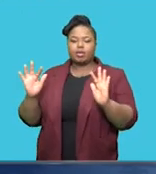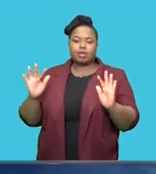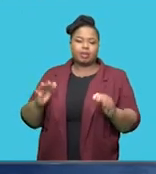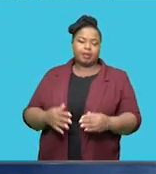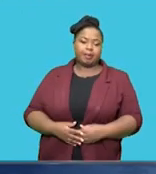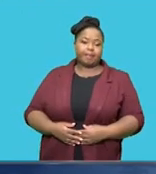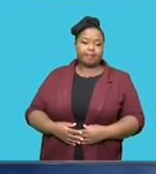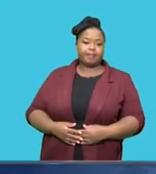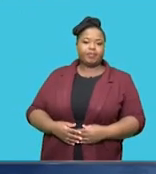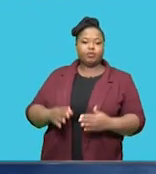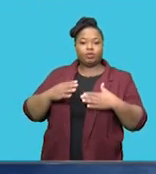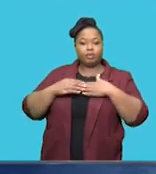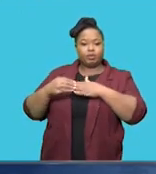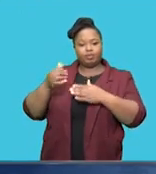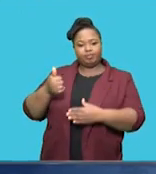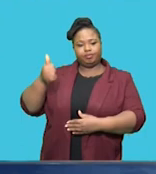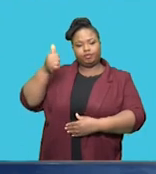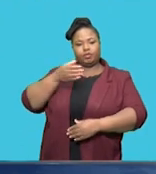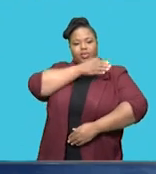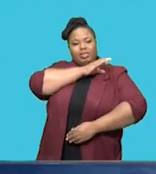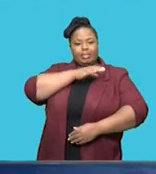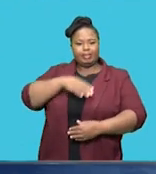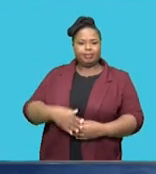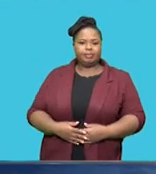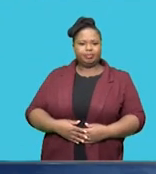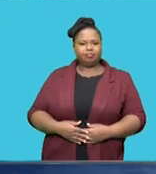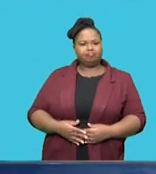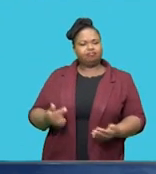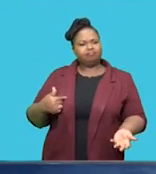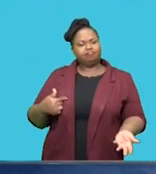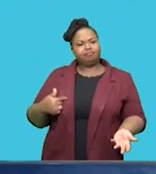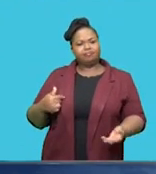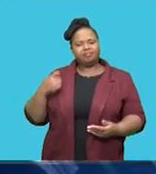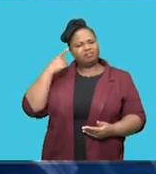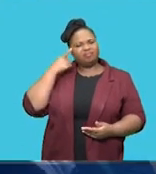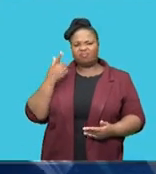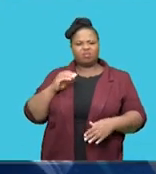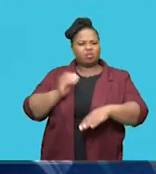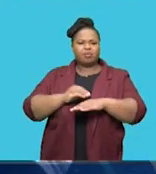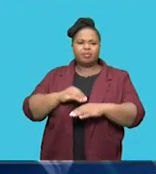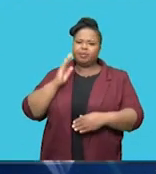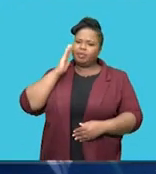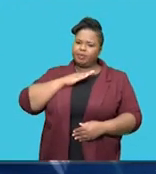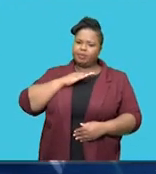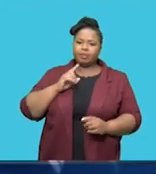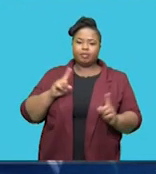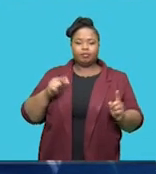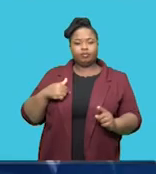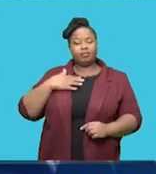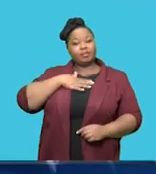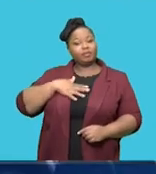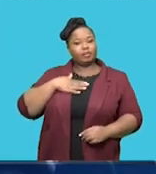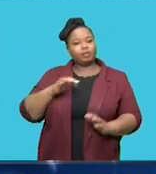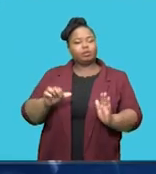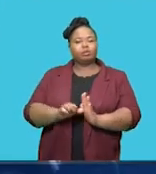to the leadership of the clinic, which I found to Rikaske Ababutata, but then I felt it was